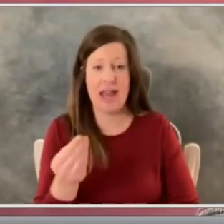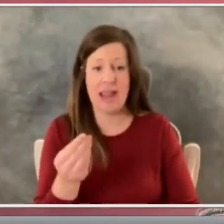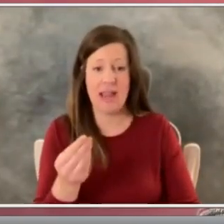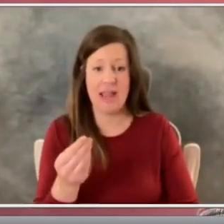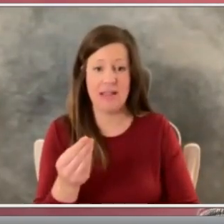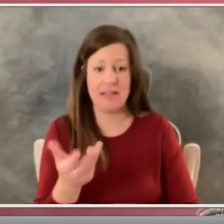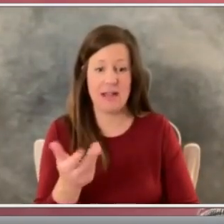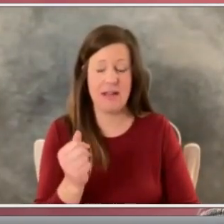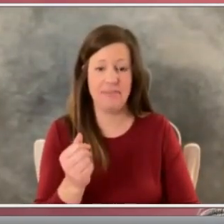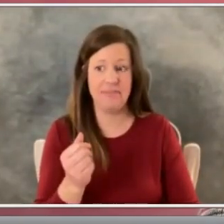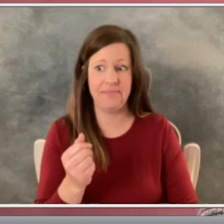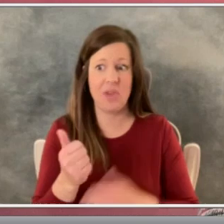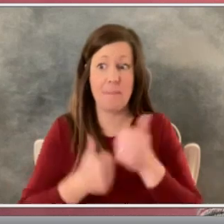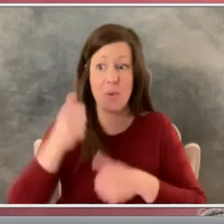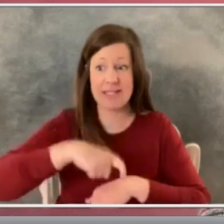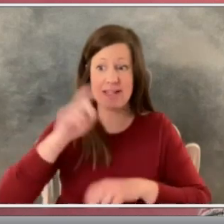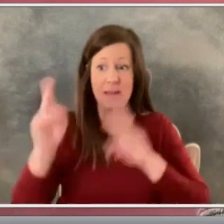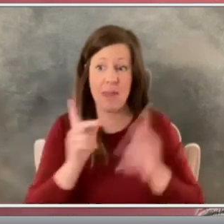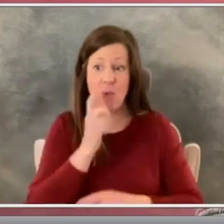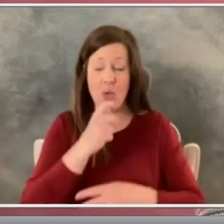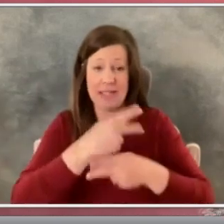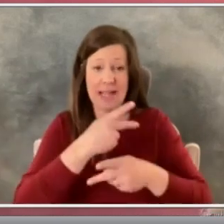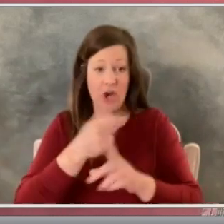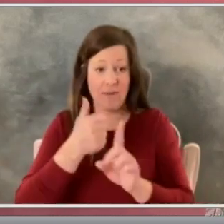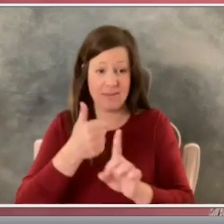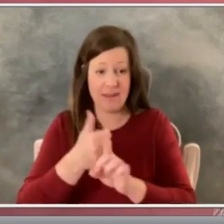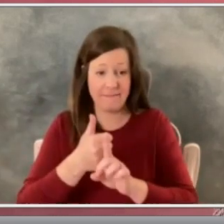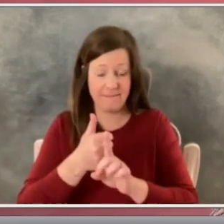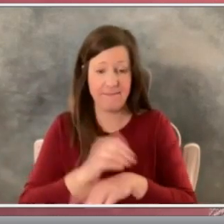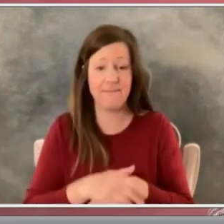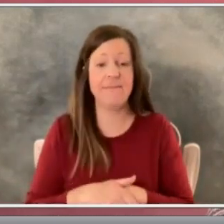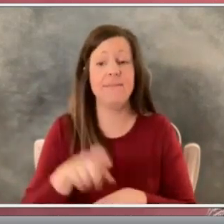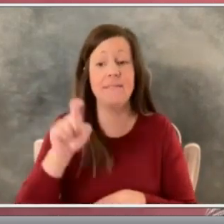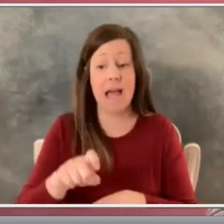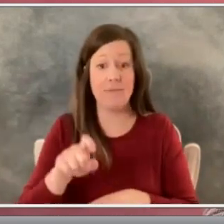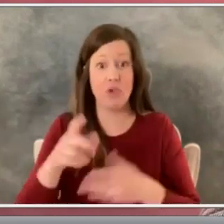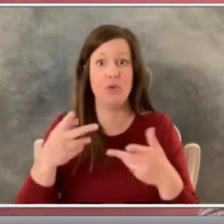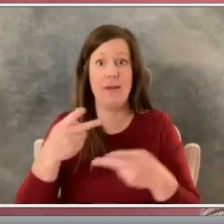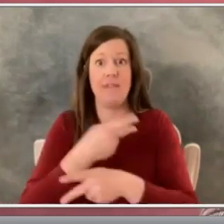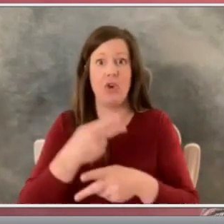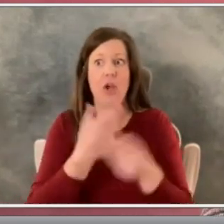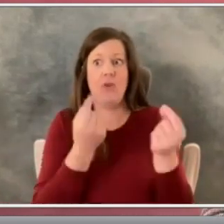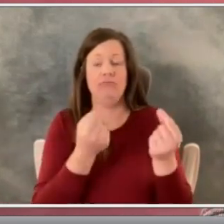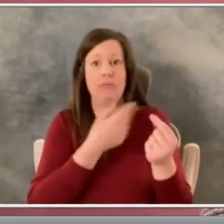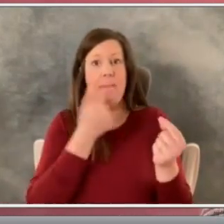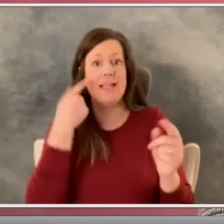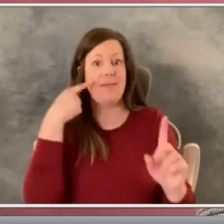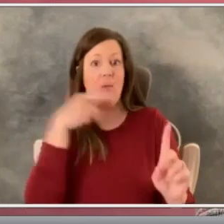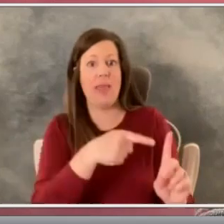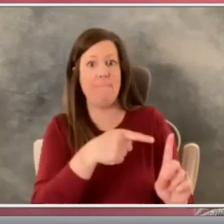most caregivers have to process is, what is the best thing to do for this person? That is the wrong